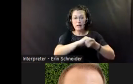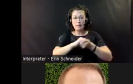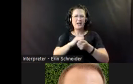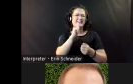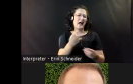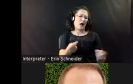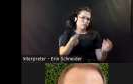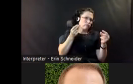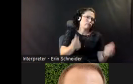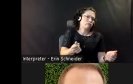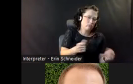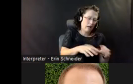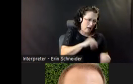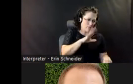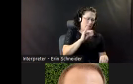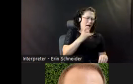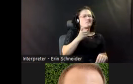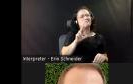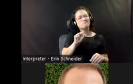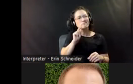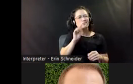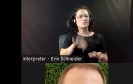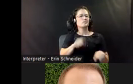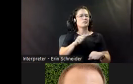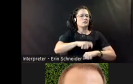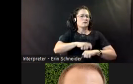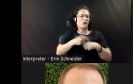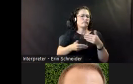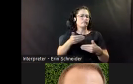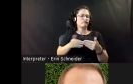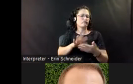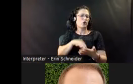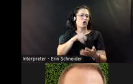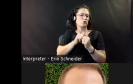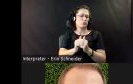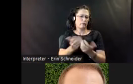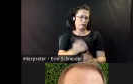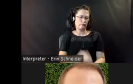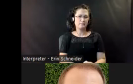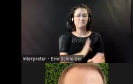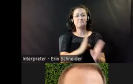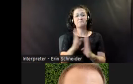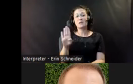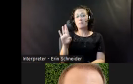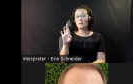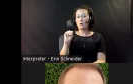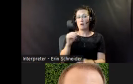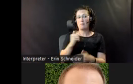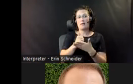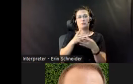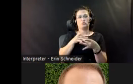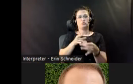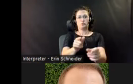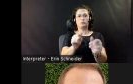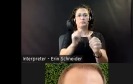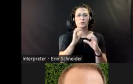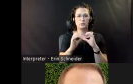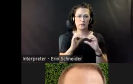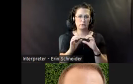that. BRM, streamline communication and connection with partners. This is always an interesting conversation if we weren't doing a one-sided